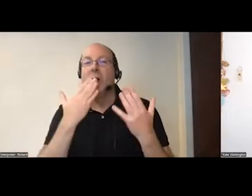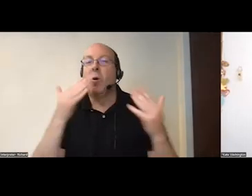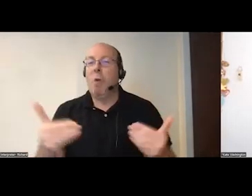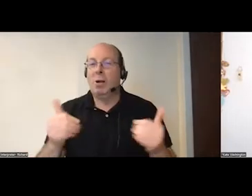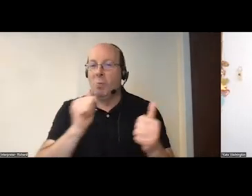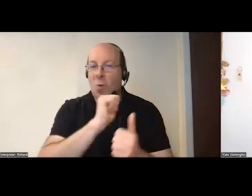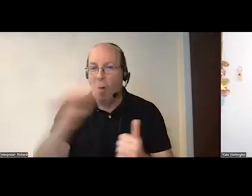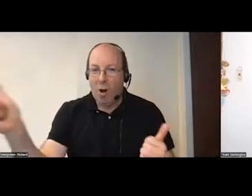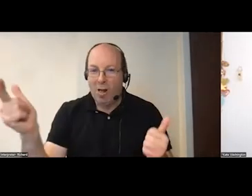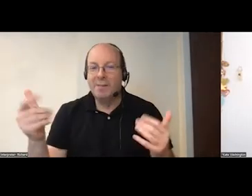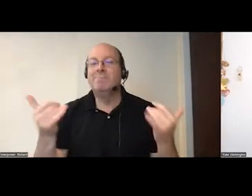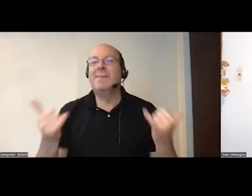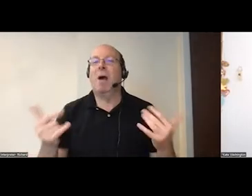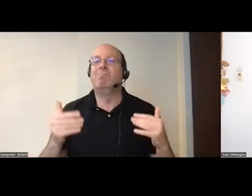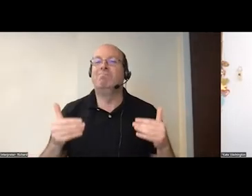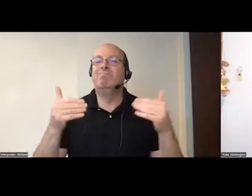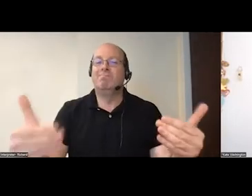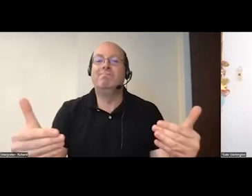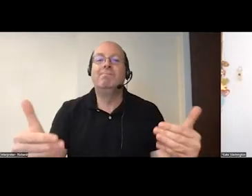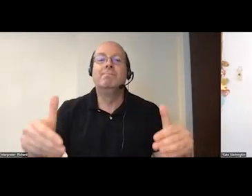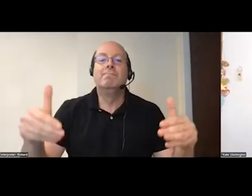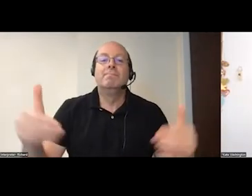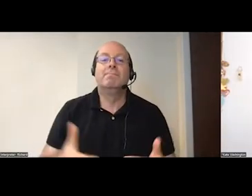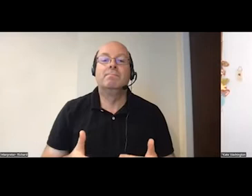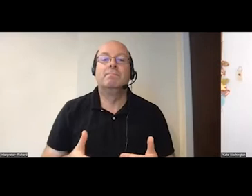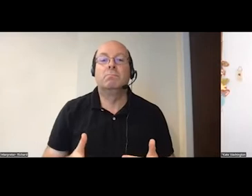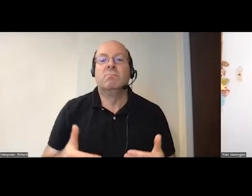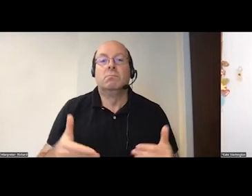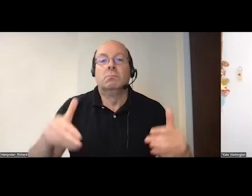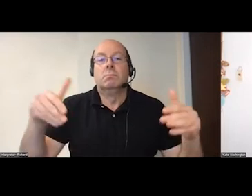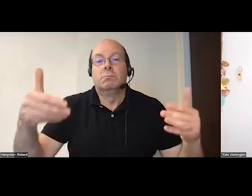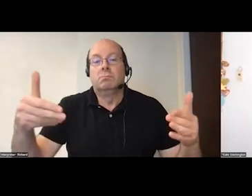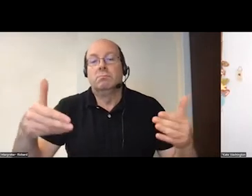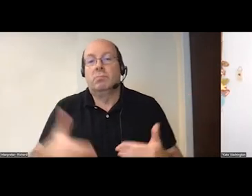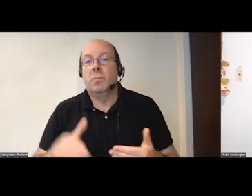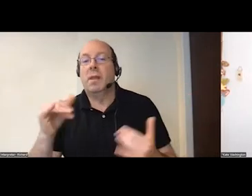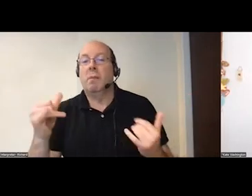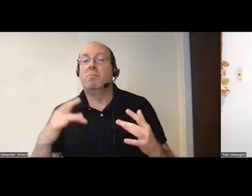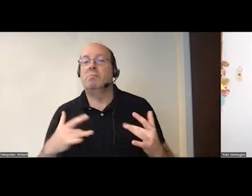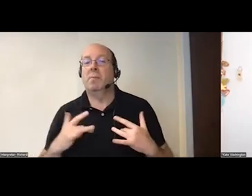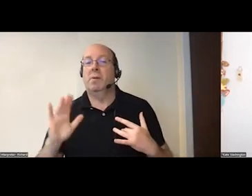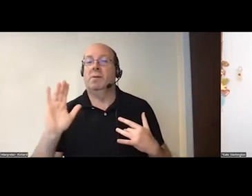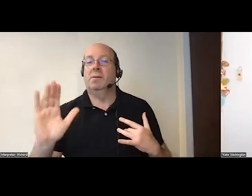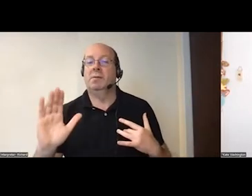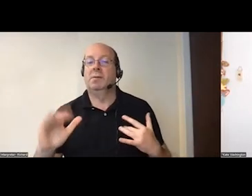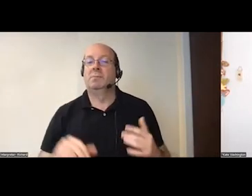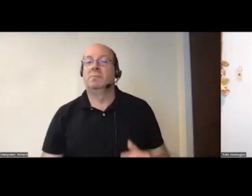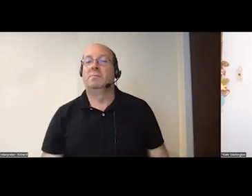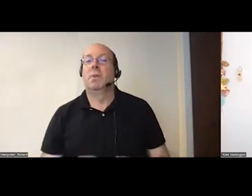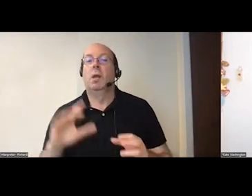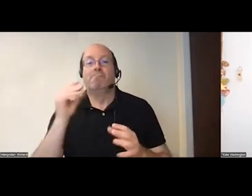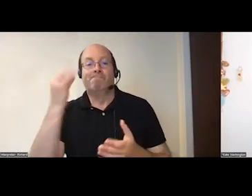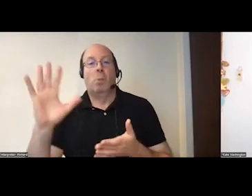everyone. Now I'm going to just really introduce this fantastic panel. I'm very excited about this dynamic,